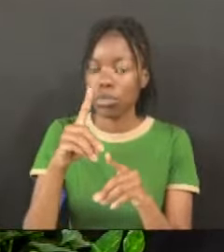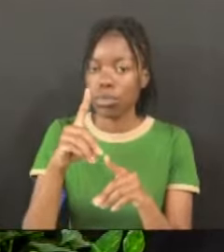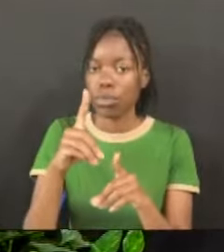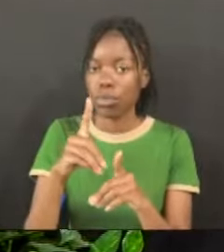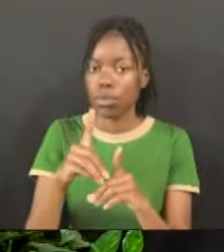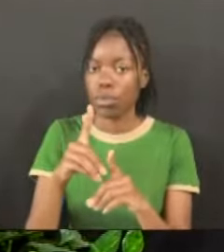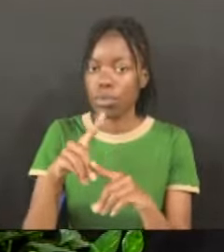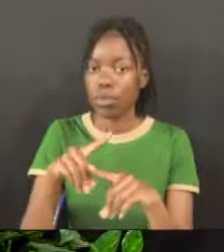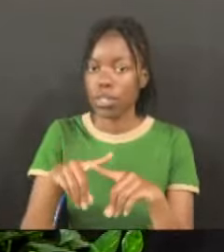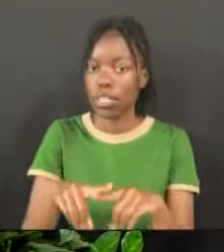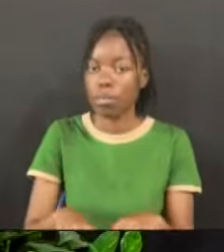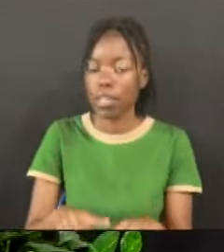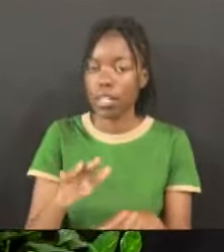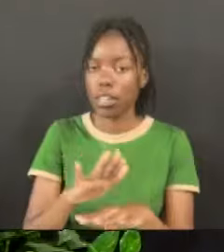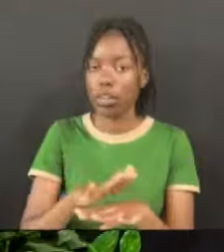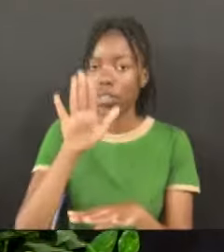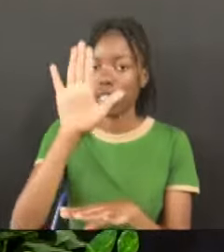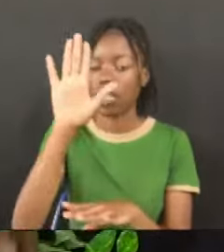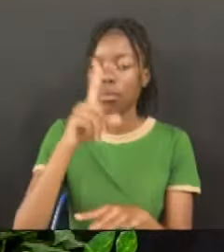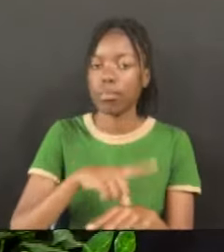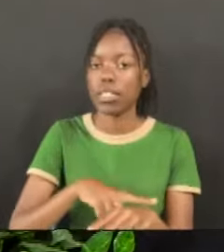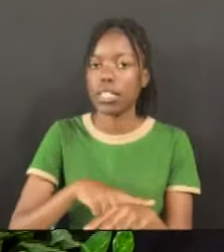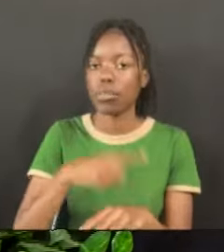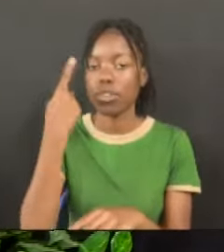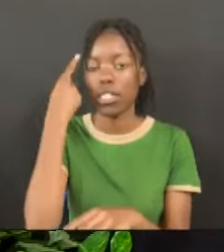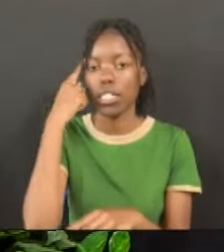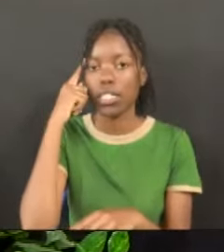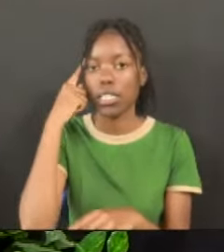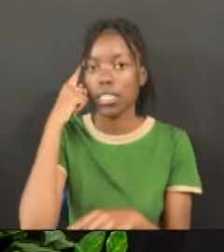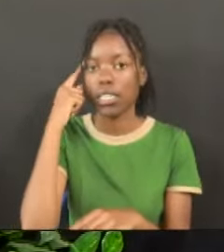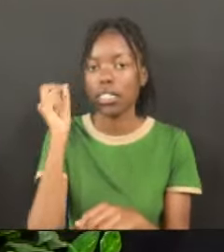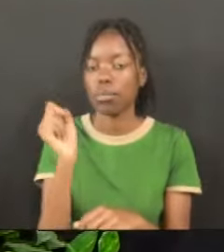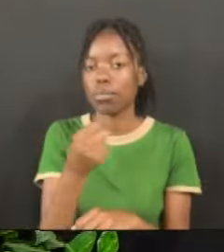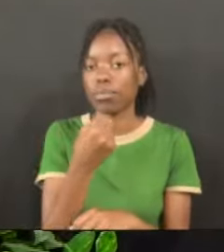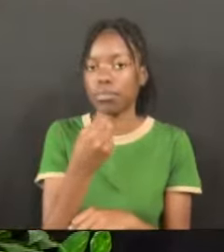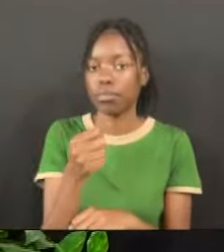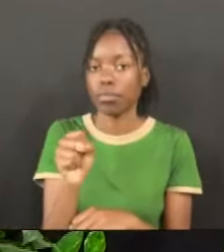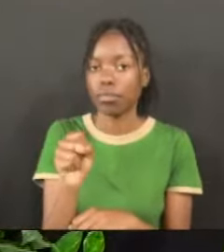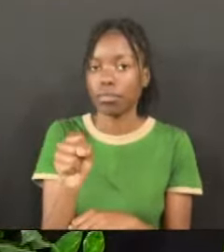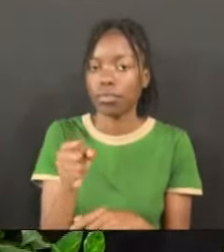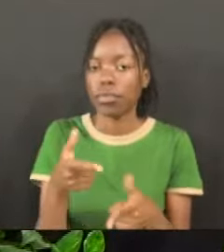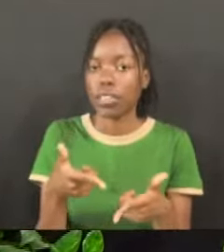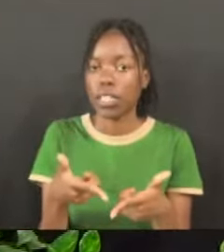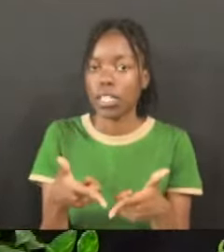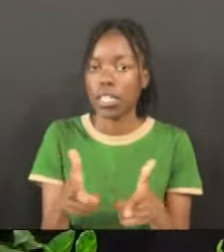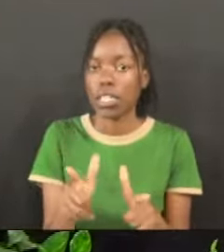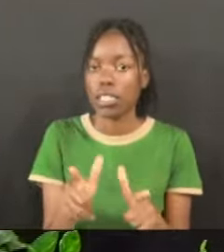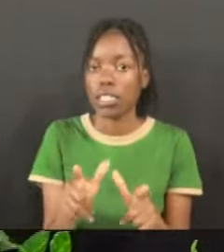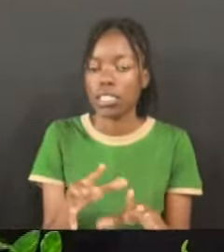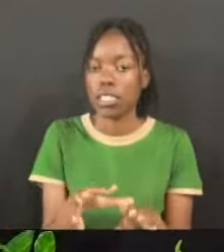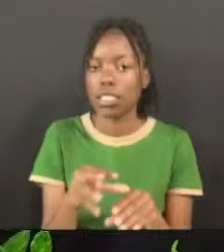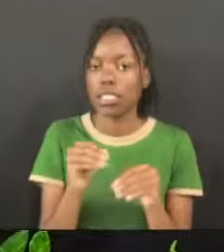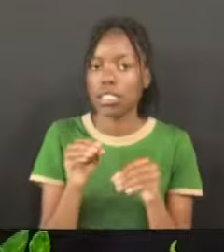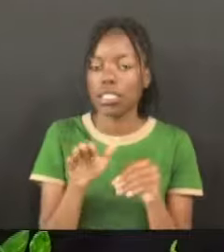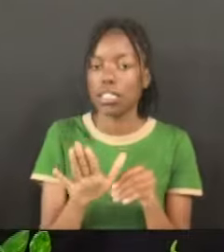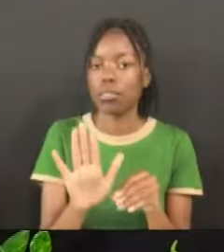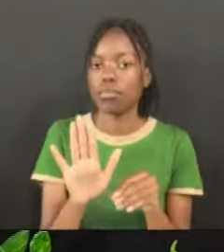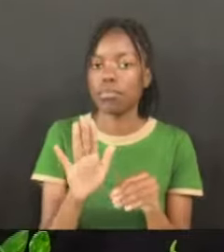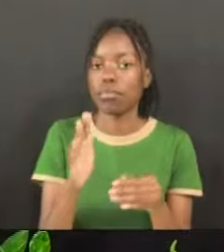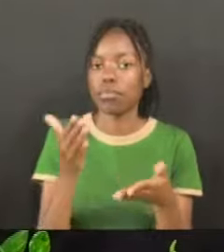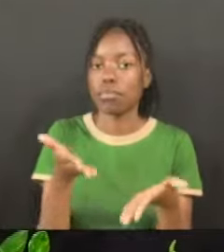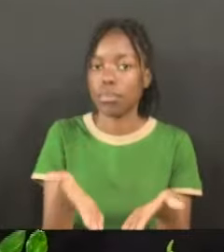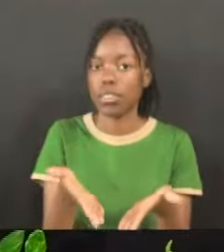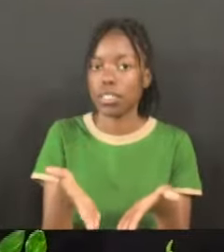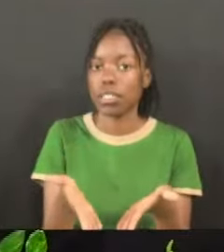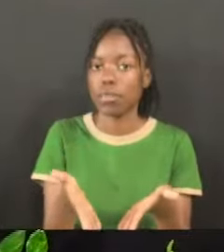we think that it is beyond us. Let us embrace his presence as the solid